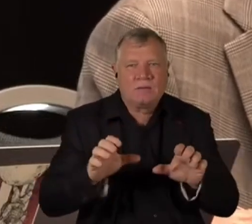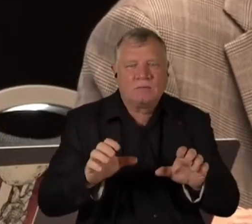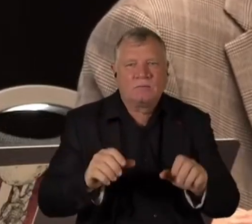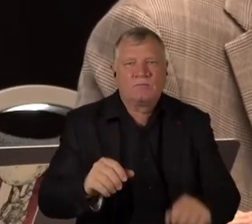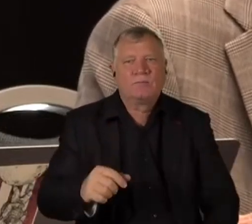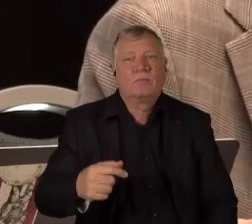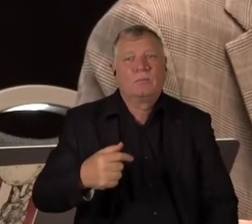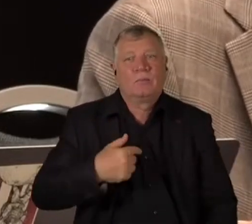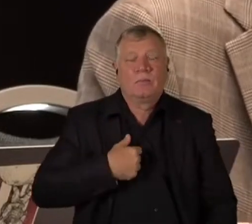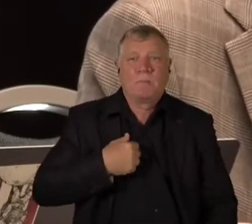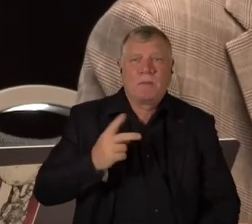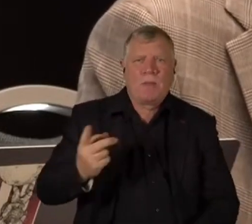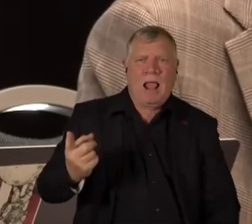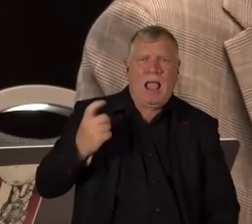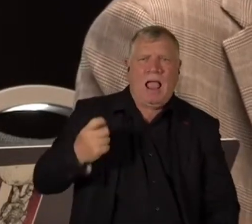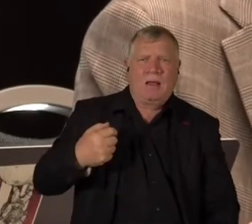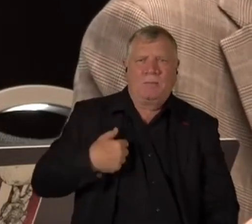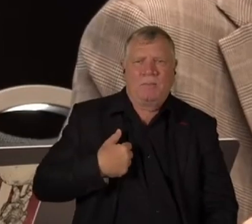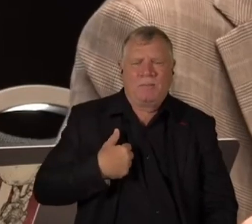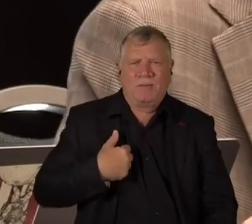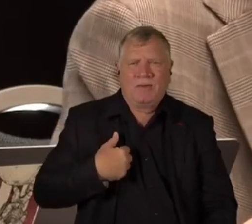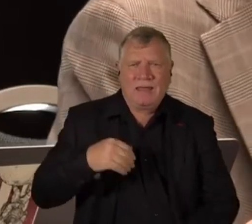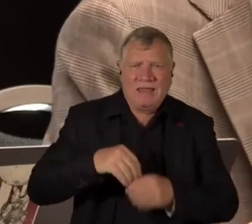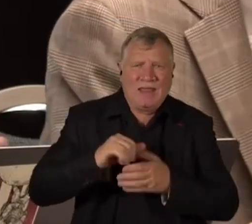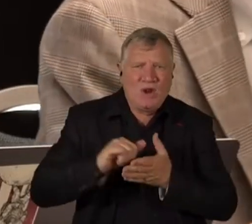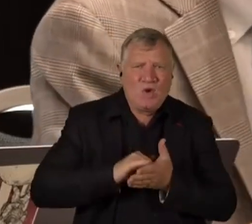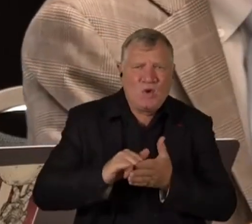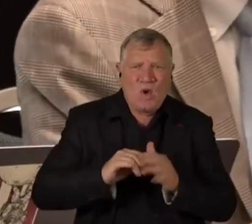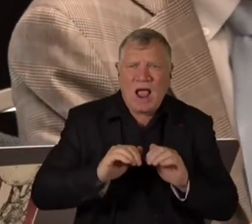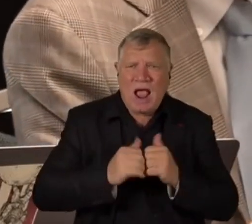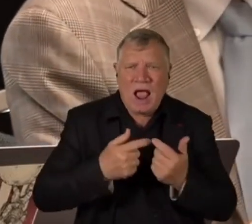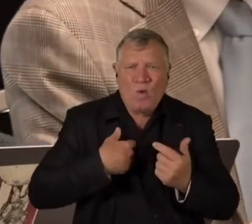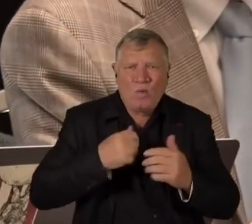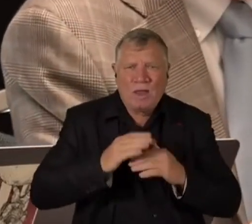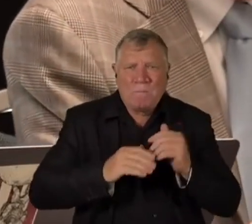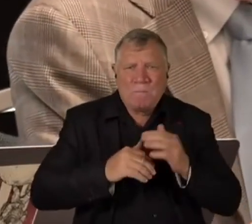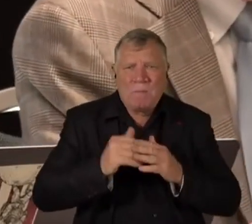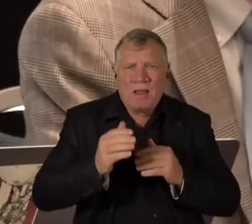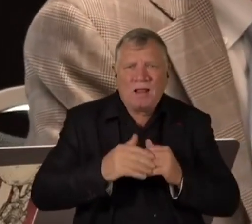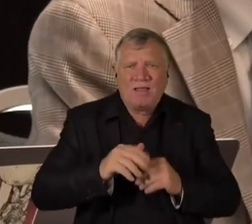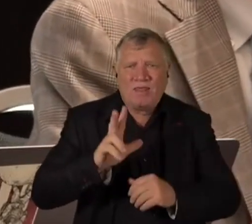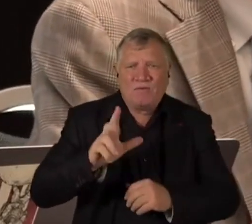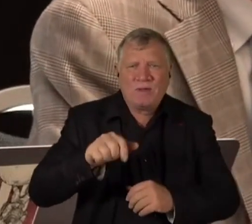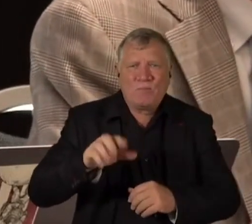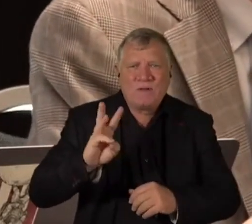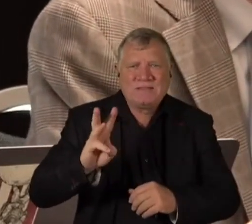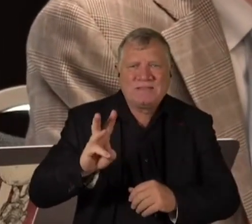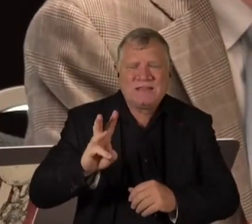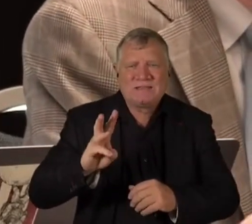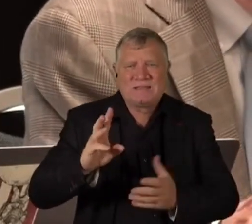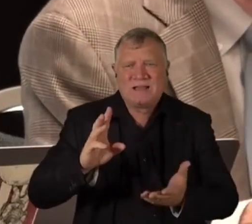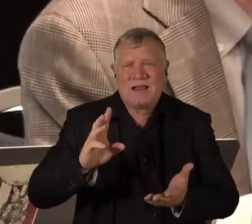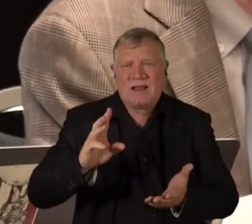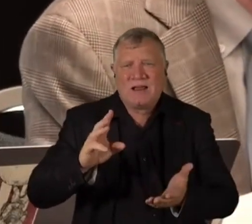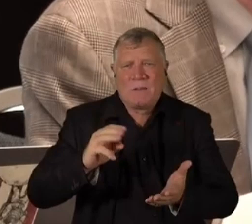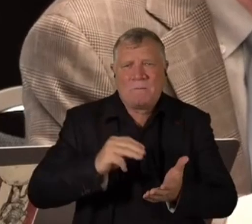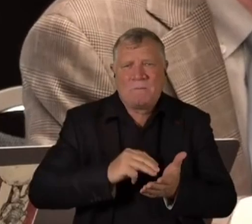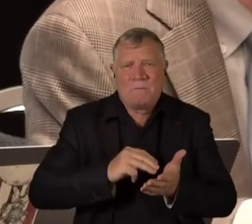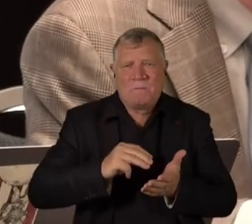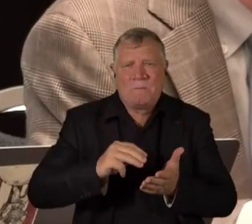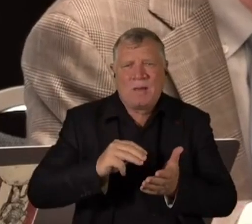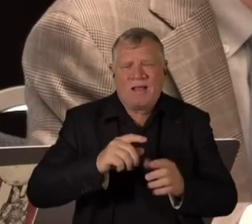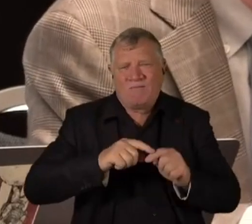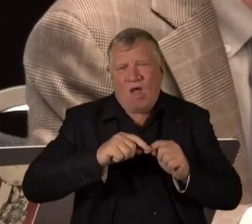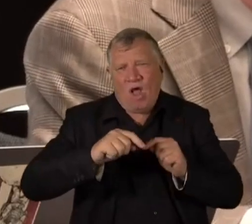I am often asked, how was it done in New York? How did we build an entirely $3.6 million long Mario Cuomo